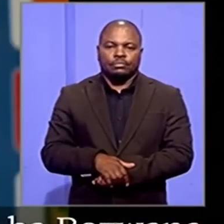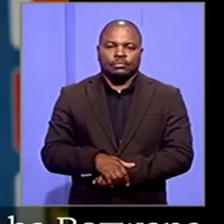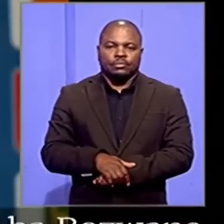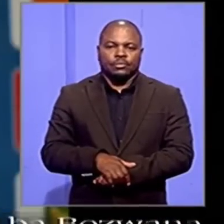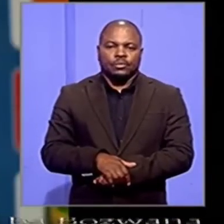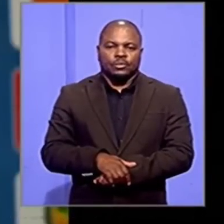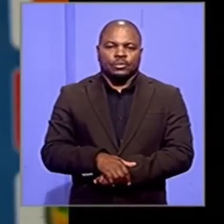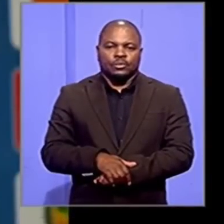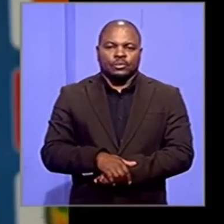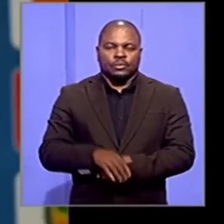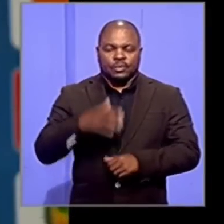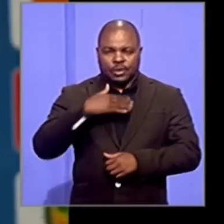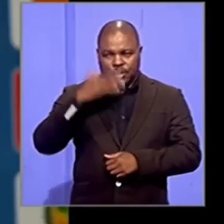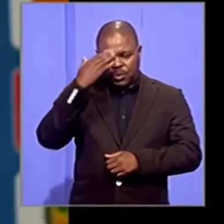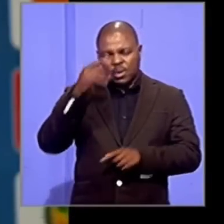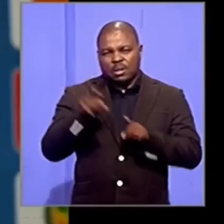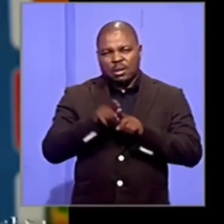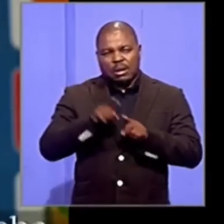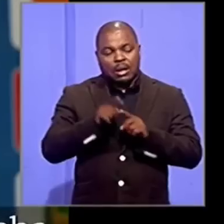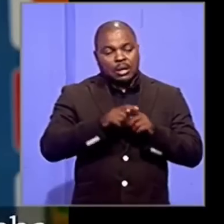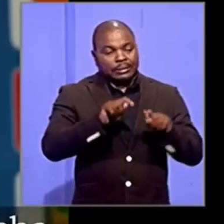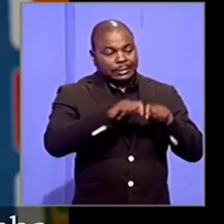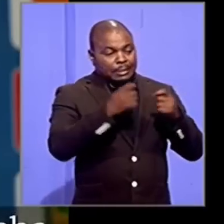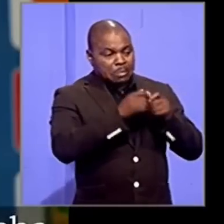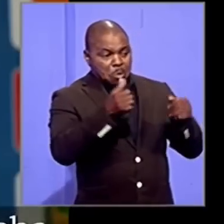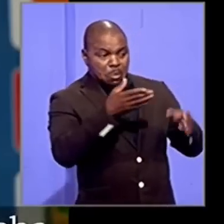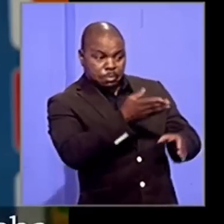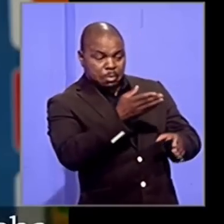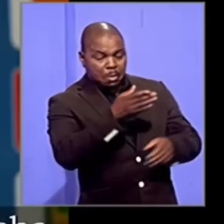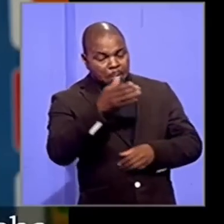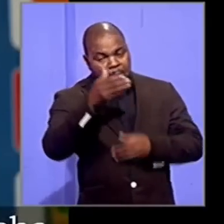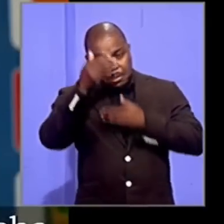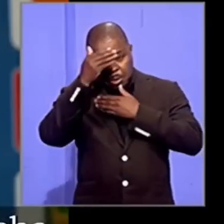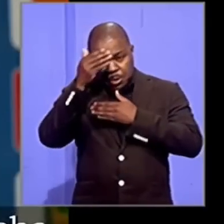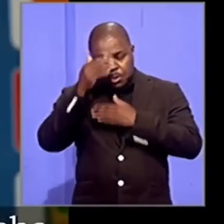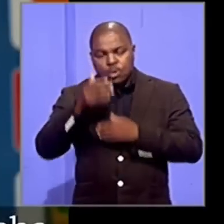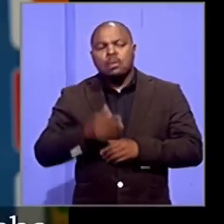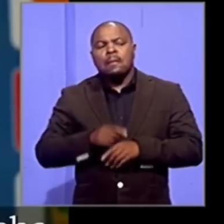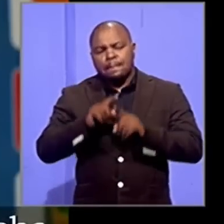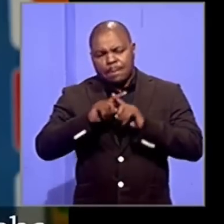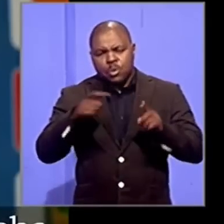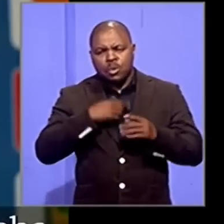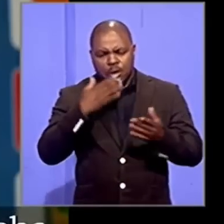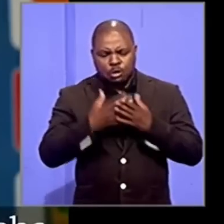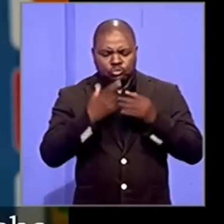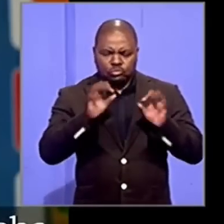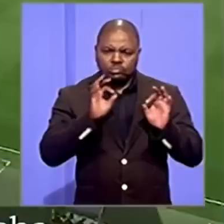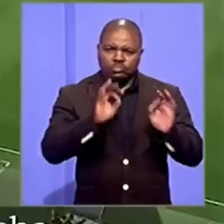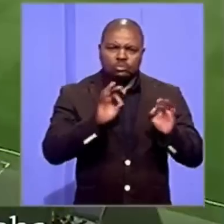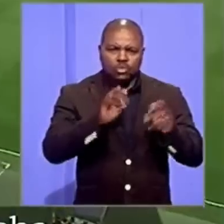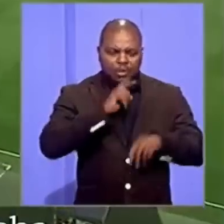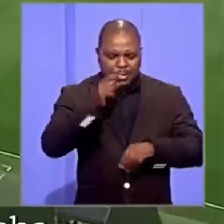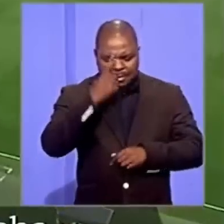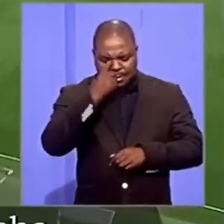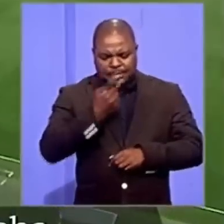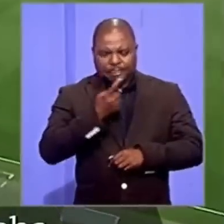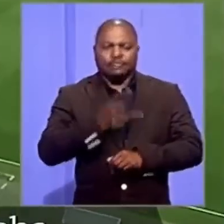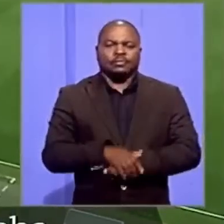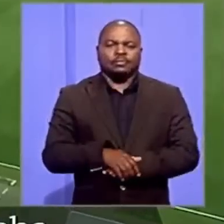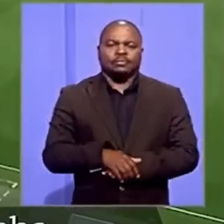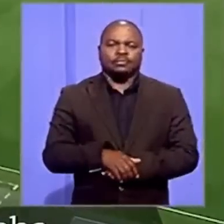Knowing that even against such a good team as Morocco, there are things which are possible. So we have to believe in it.